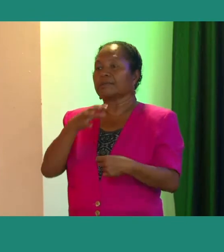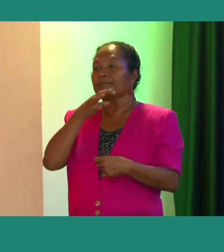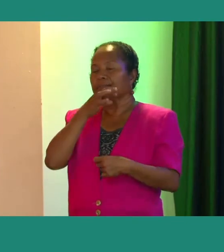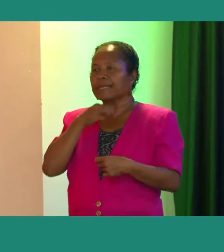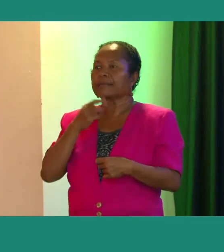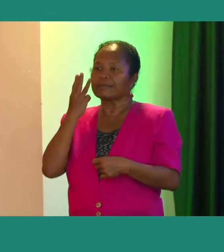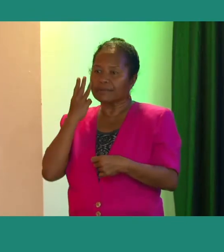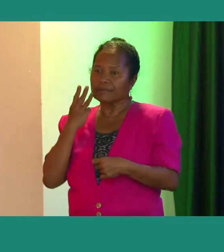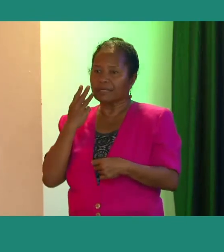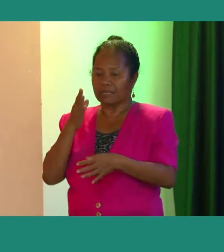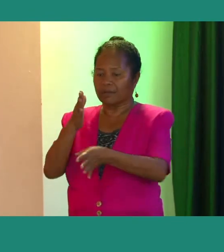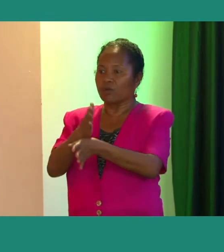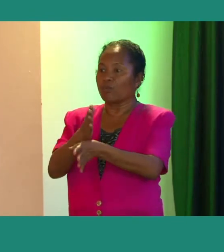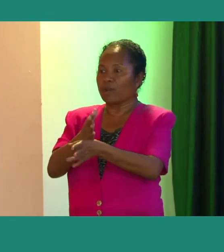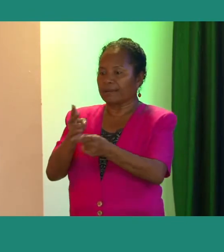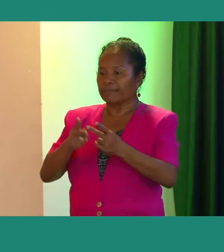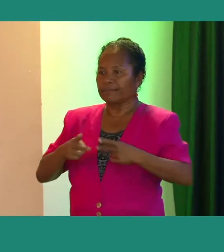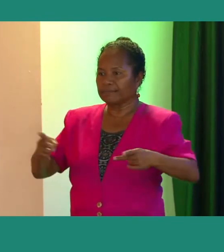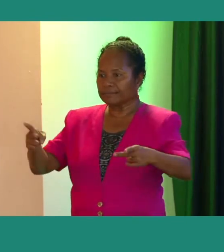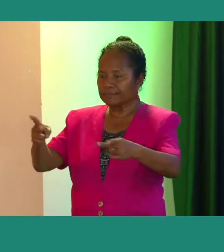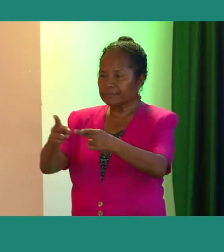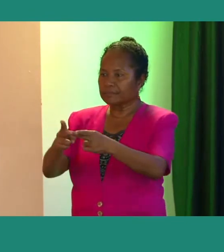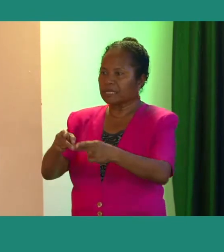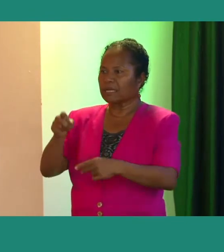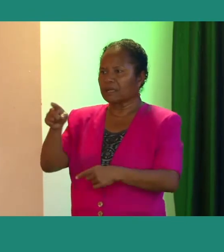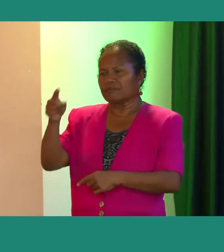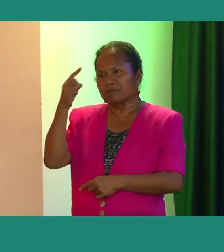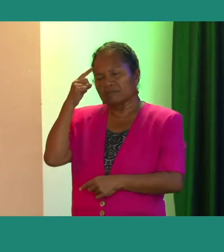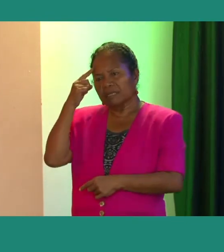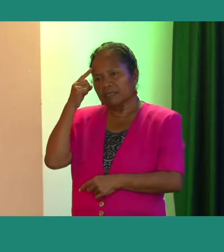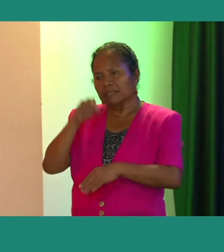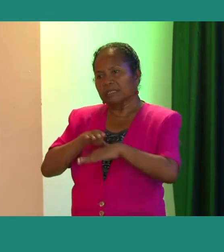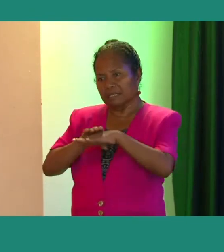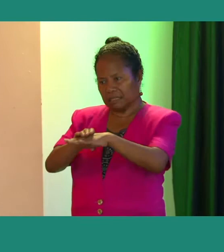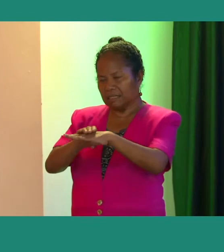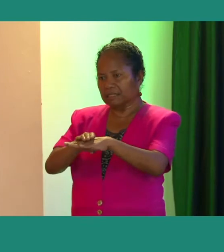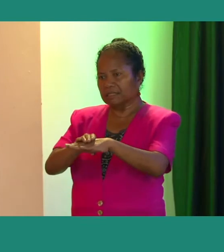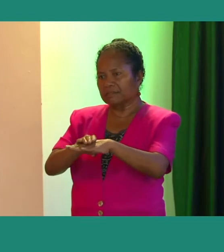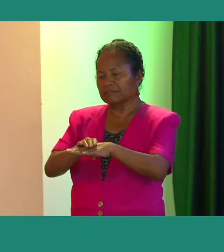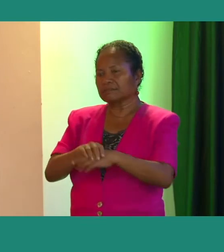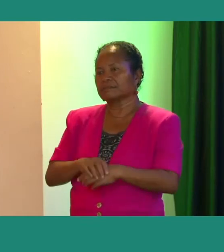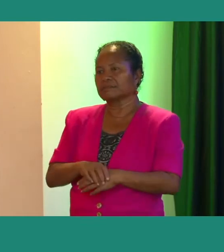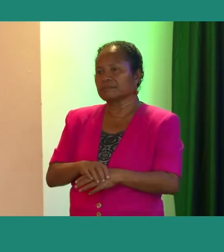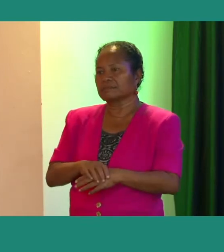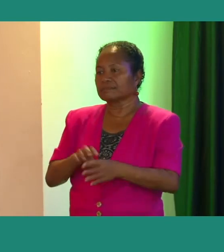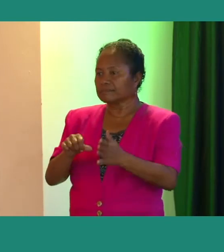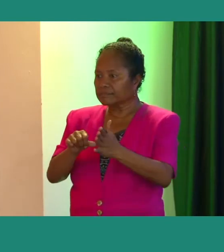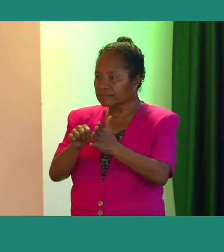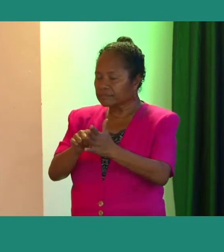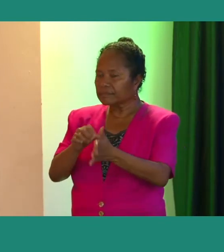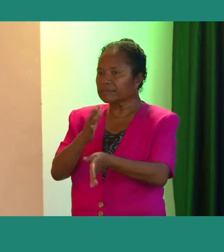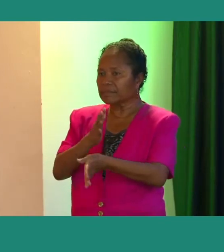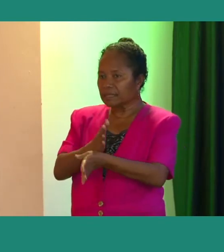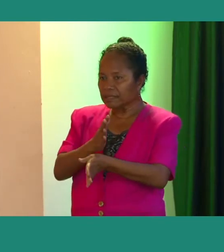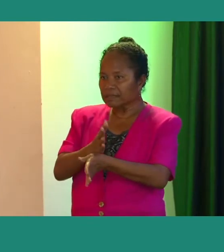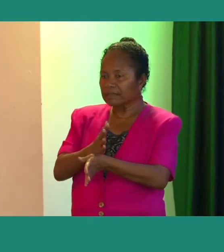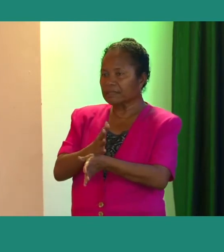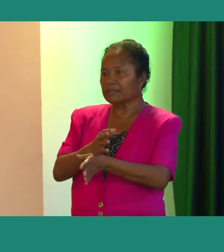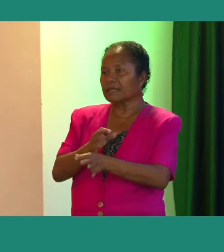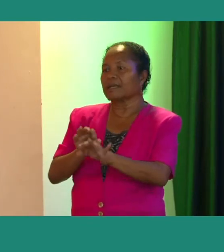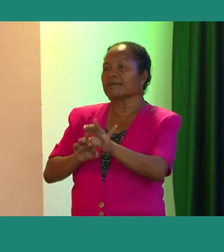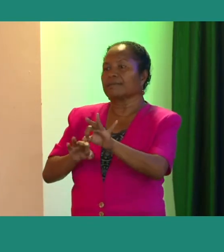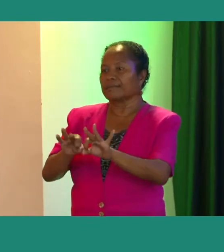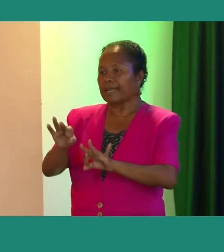in a workplace if you make sure there is leadership commitment, integrated strategy, and